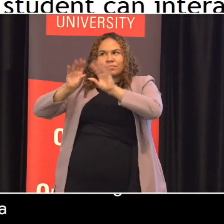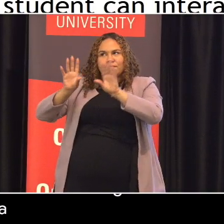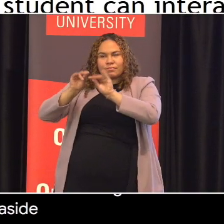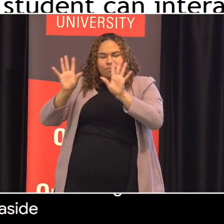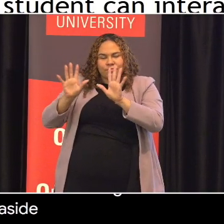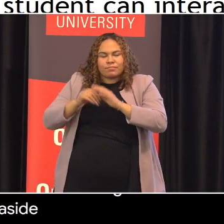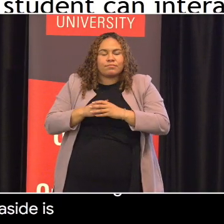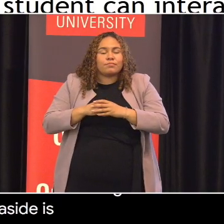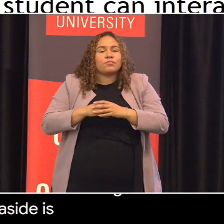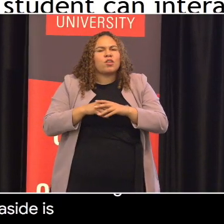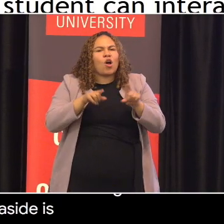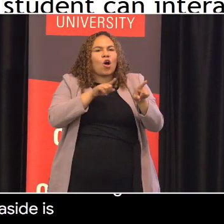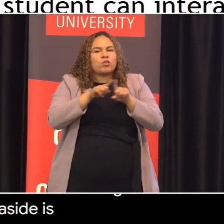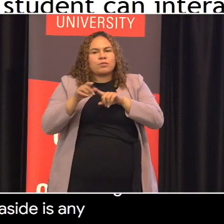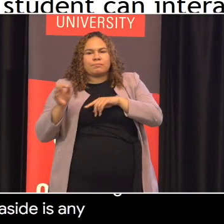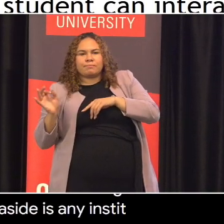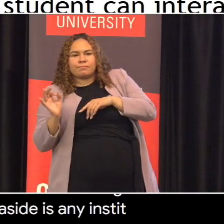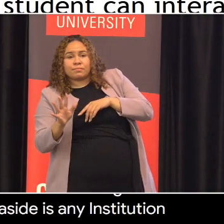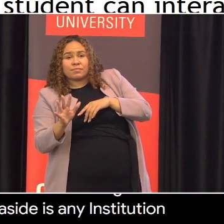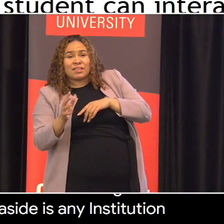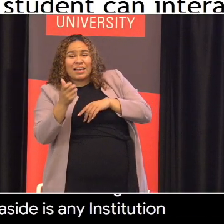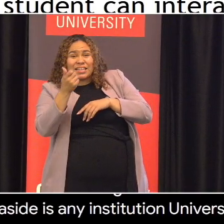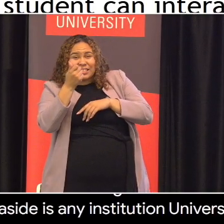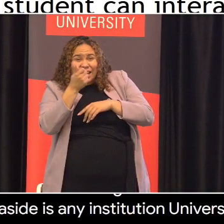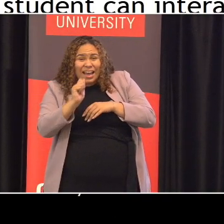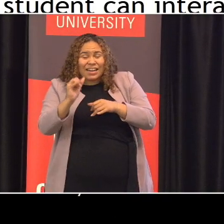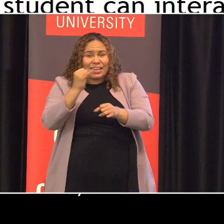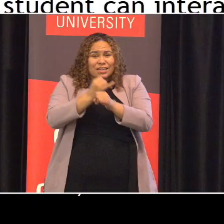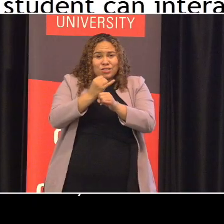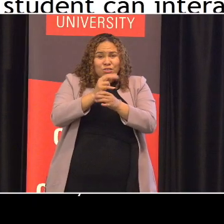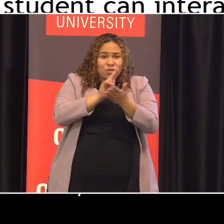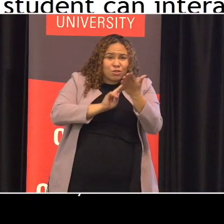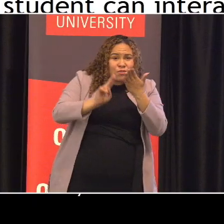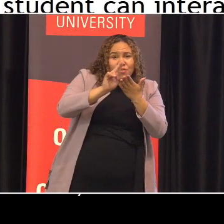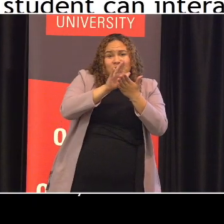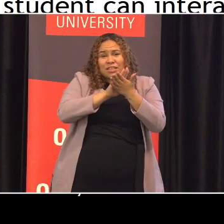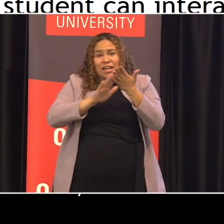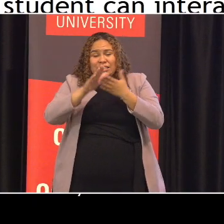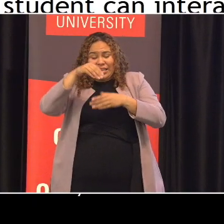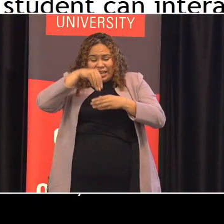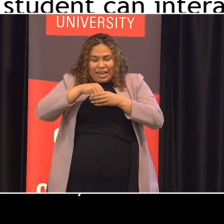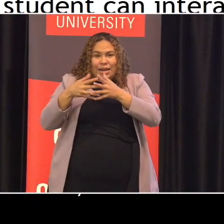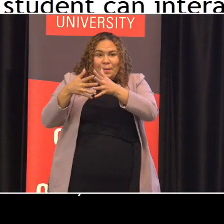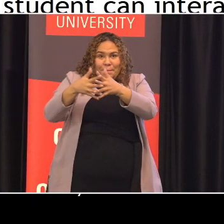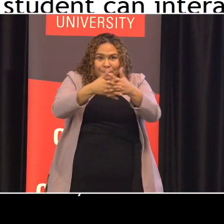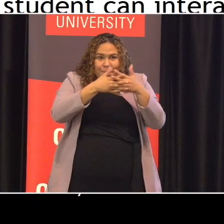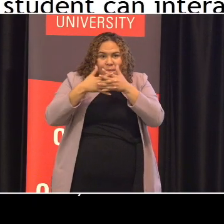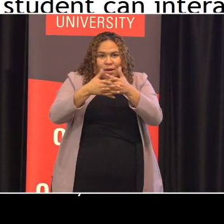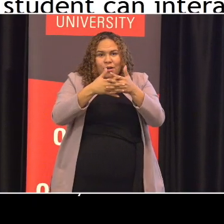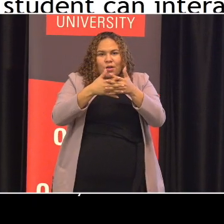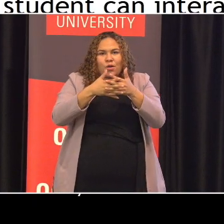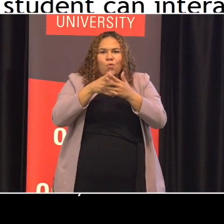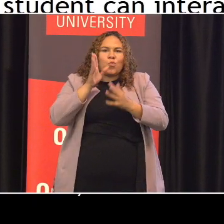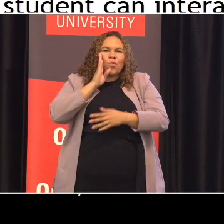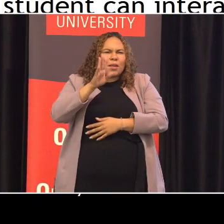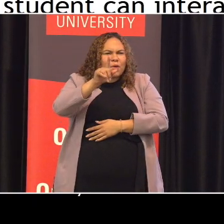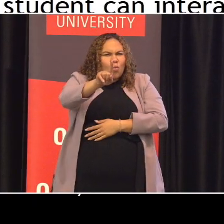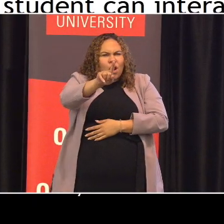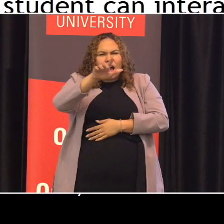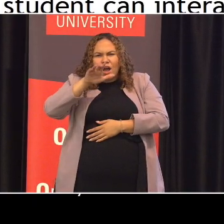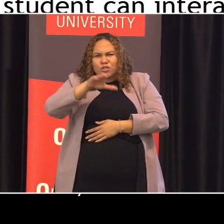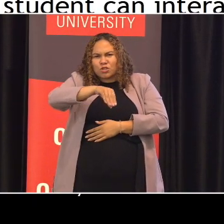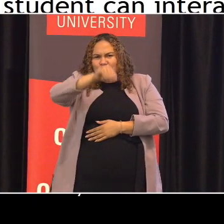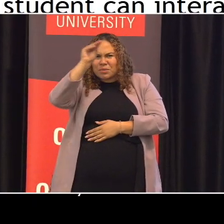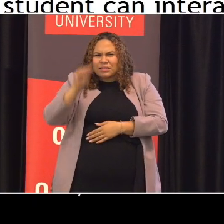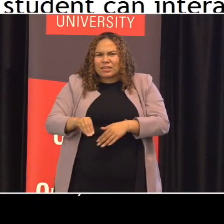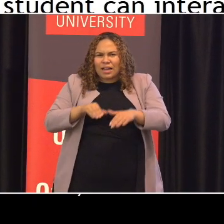aside, is any institution, university, college, within the United States of America going to be